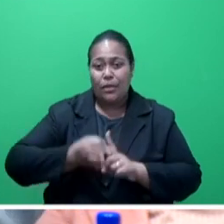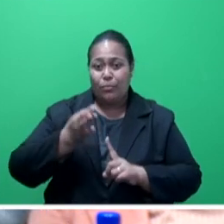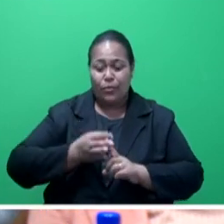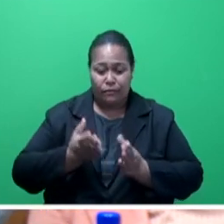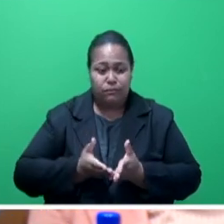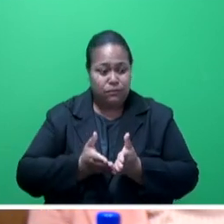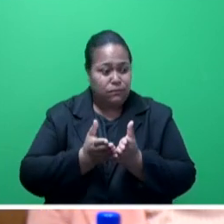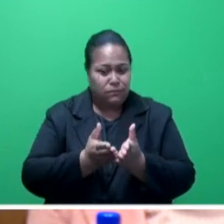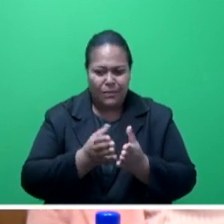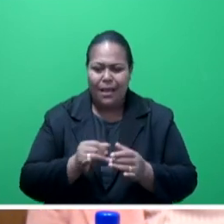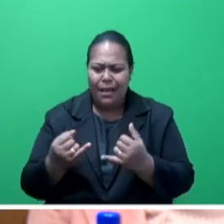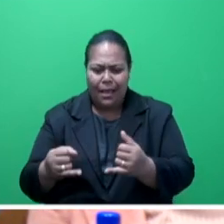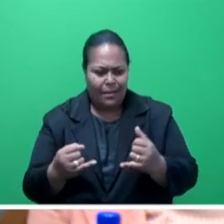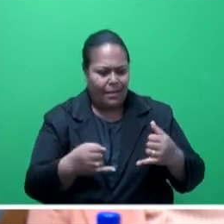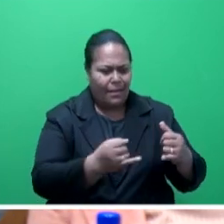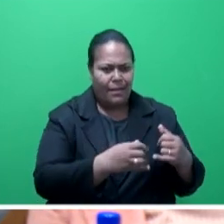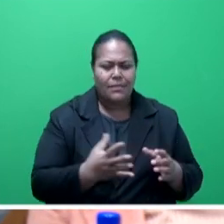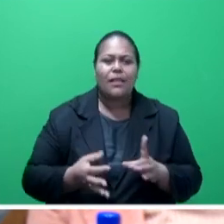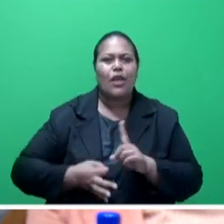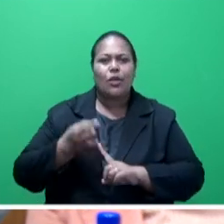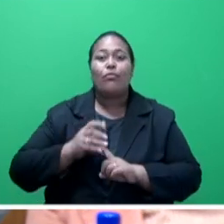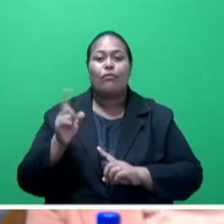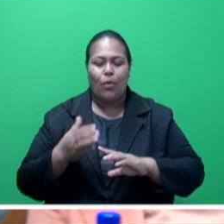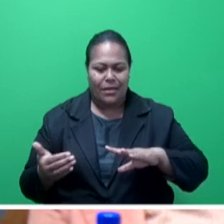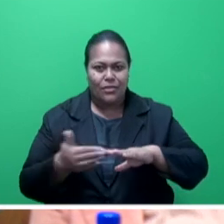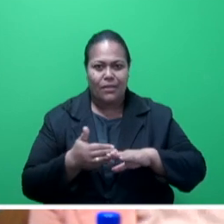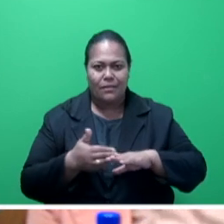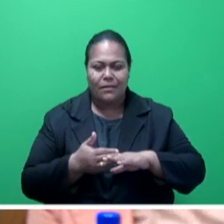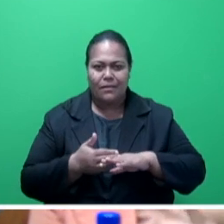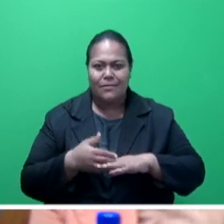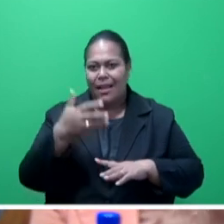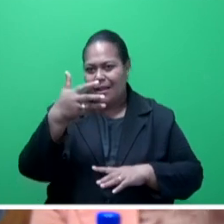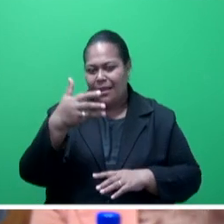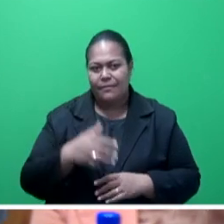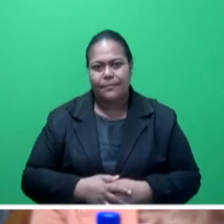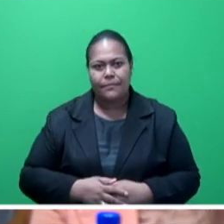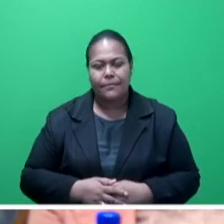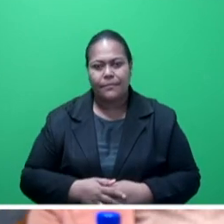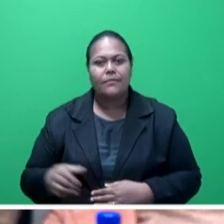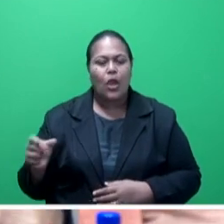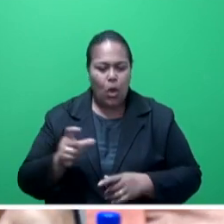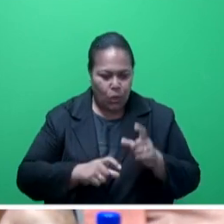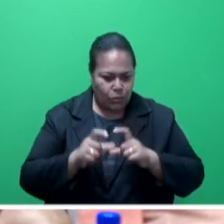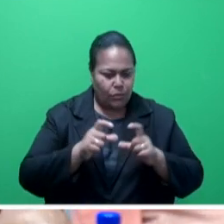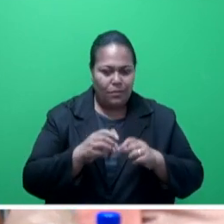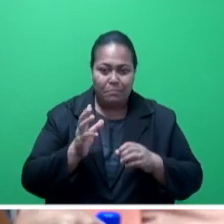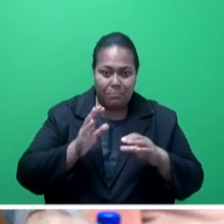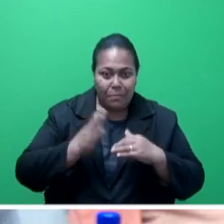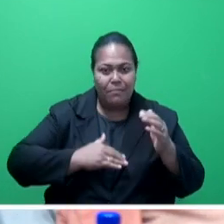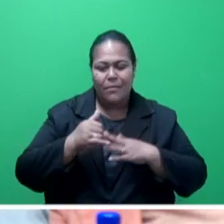designing improvements and replacements for 9 jetties through this budget. And these will come into construction from the next financial